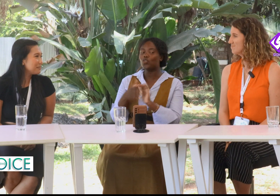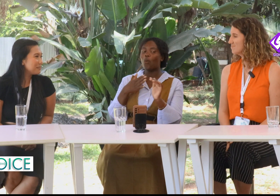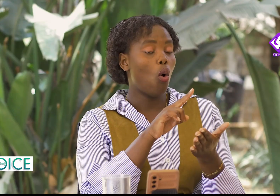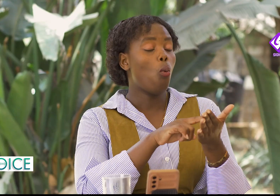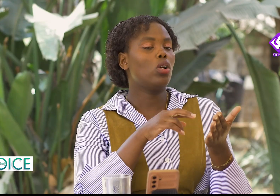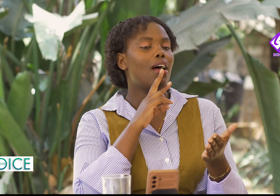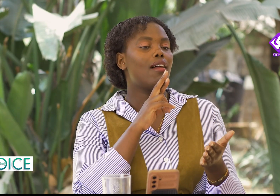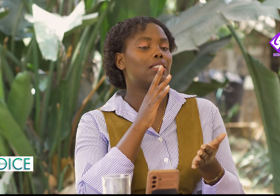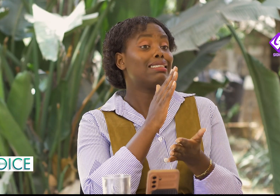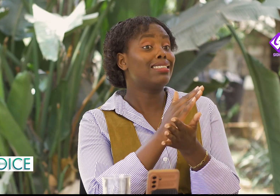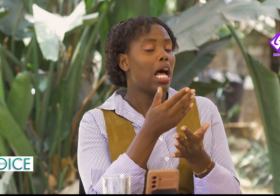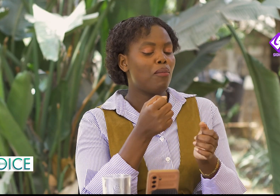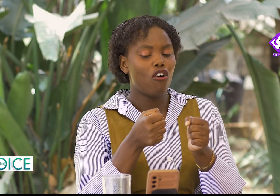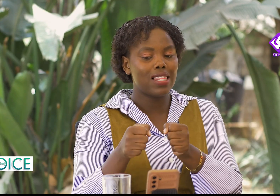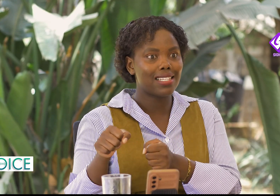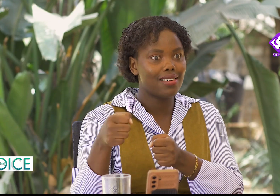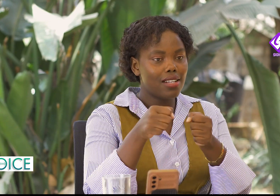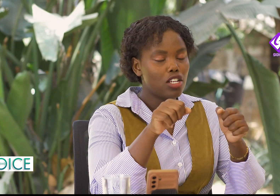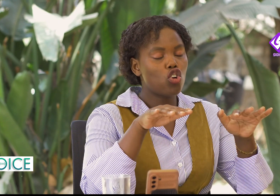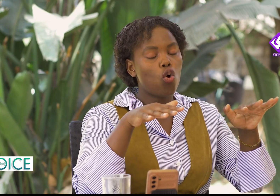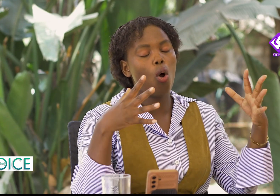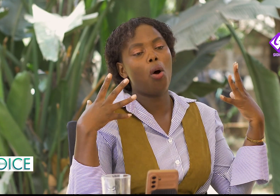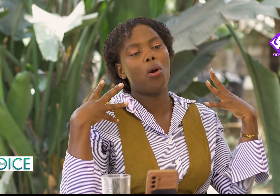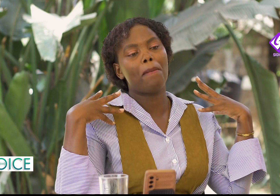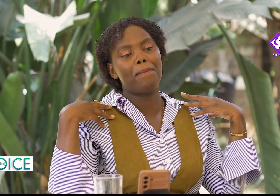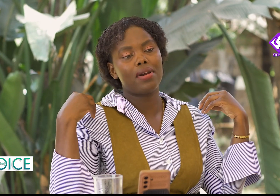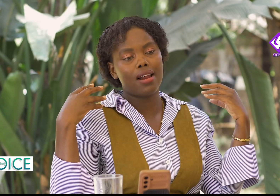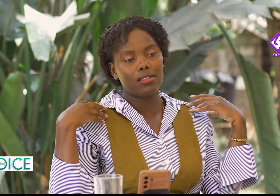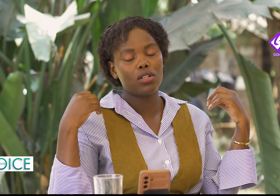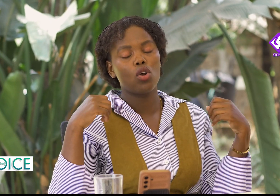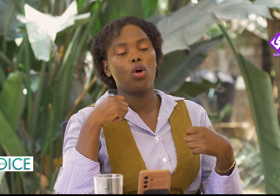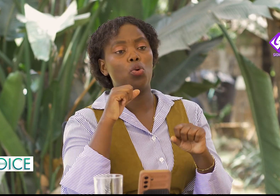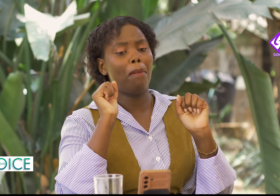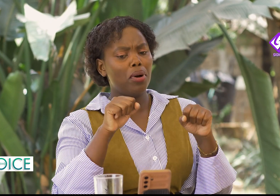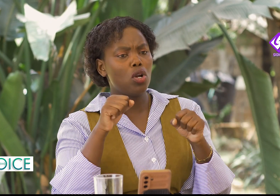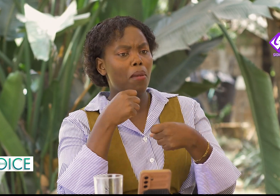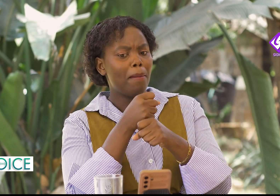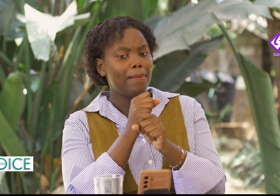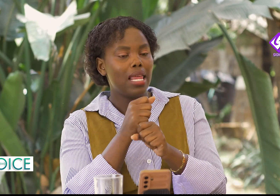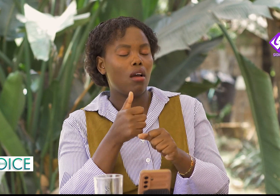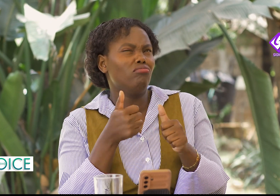what are some of the strategies or practices